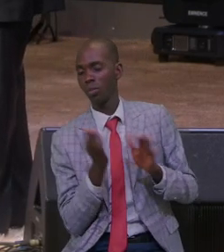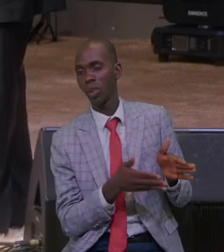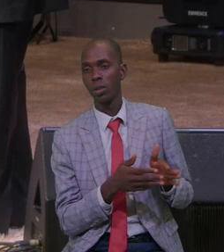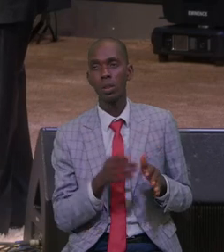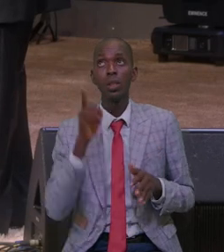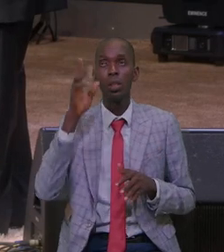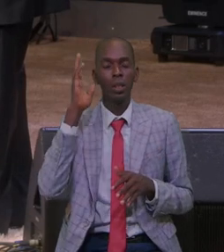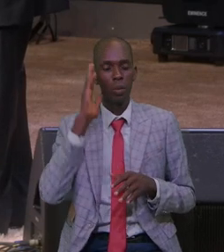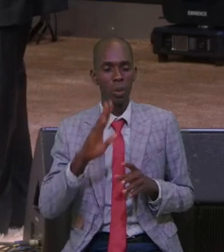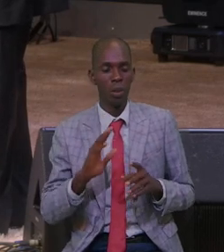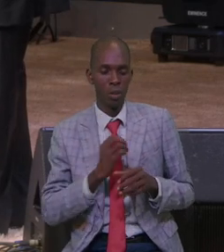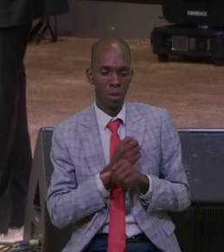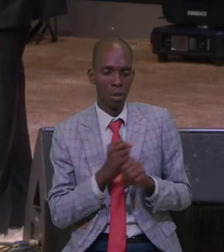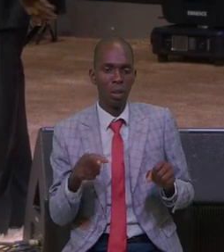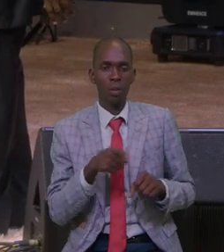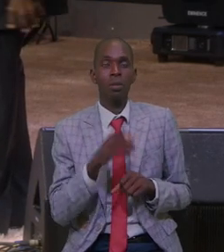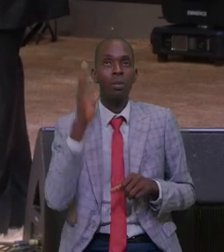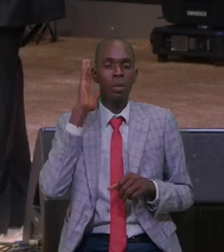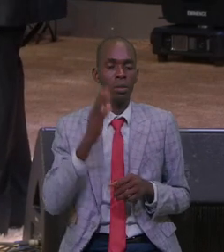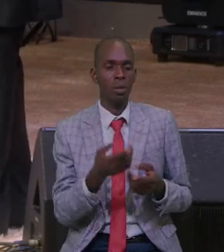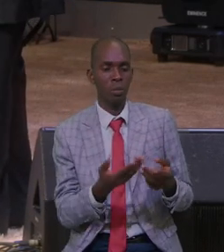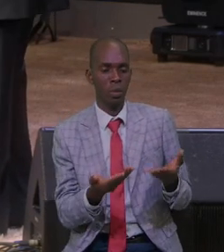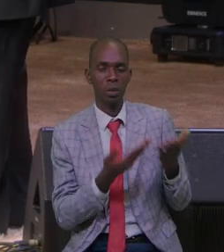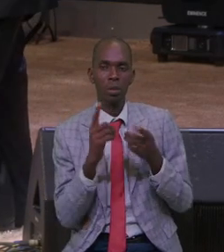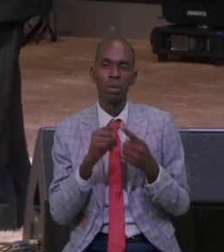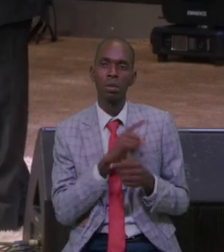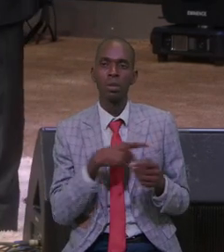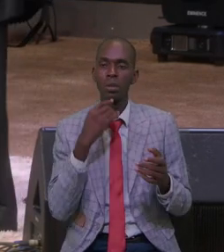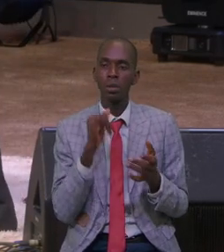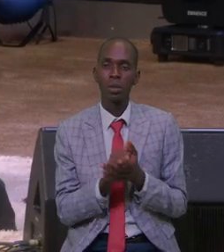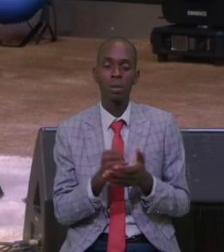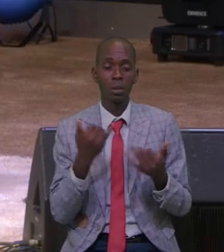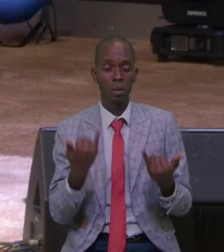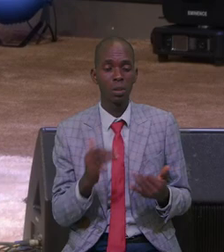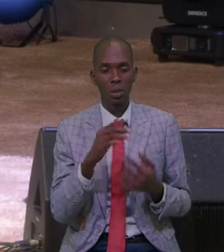be saved, he'll come to the Lord and say, now my sins are taken away.